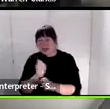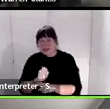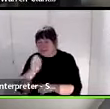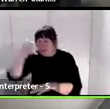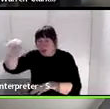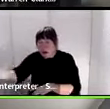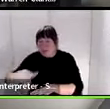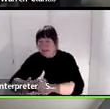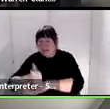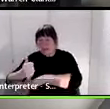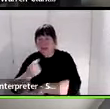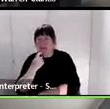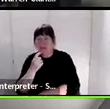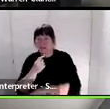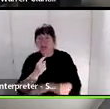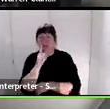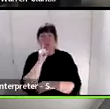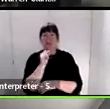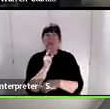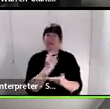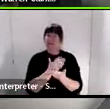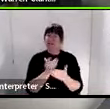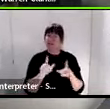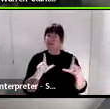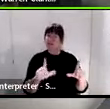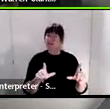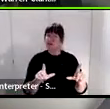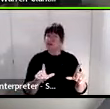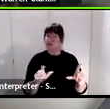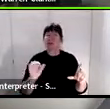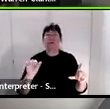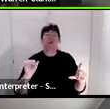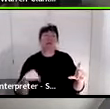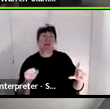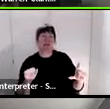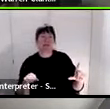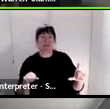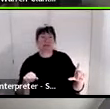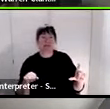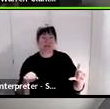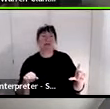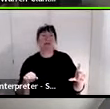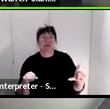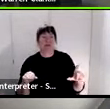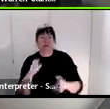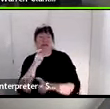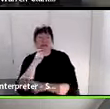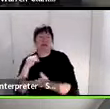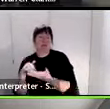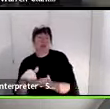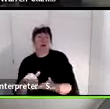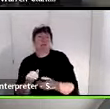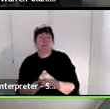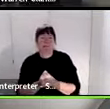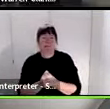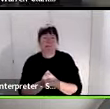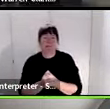Yeah. So Yes, our clerks will help you with that.